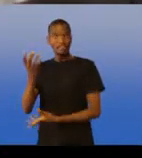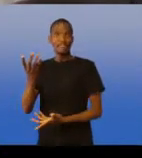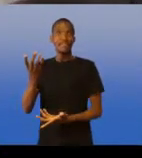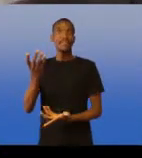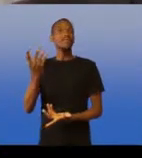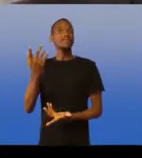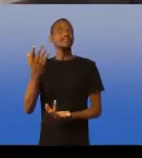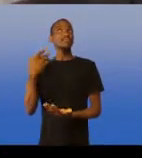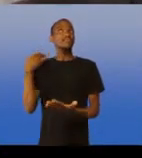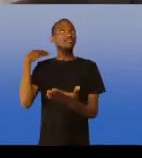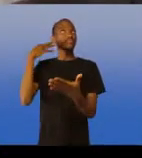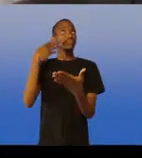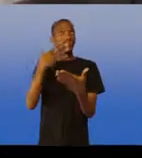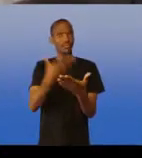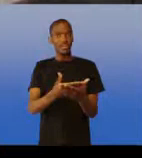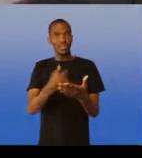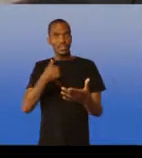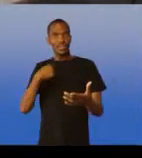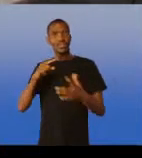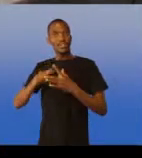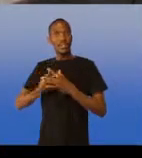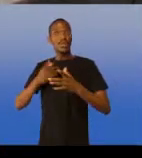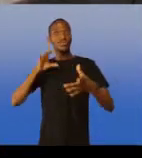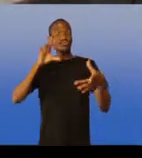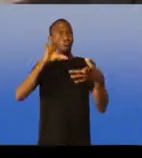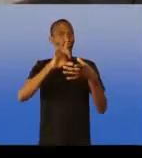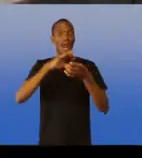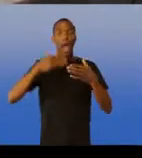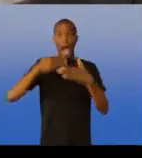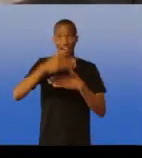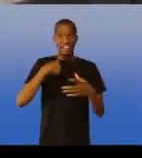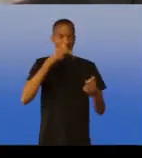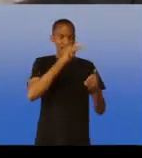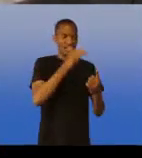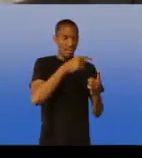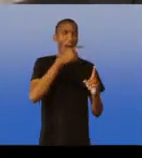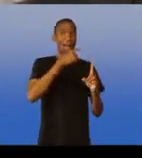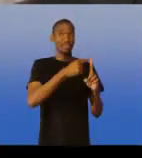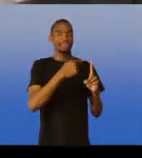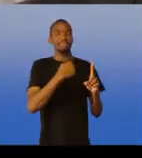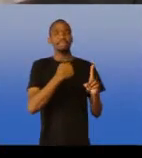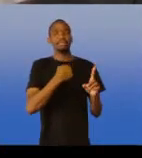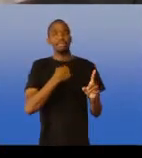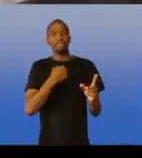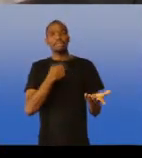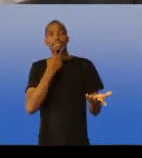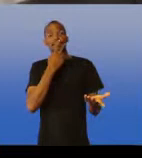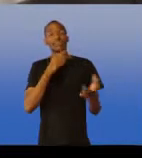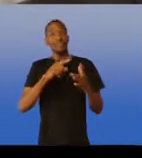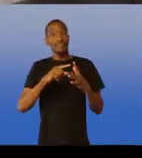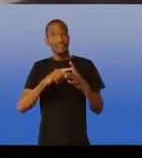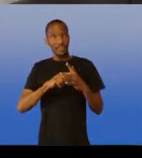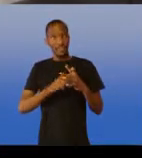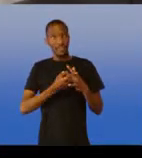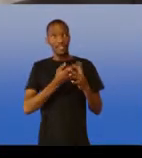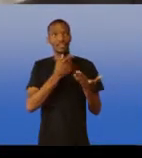ka tsena mo pila ke sena go nne ke testa positive ka be ke tsena mo ke nna